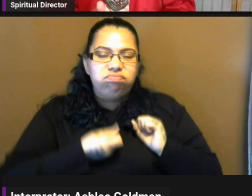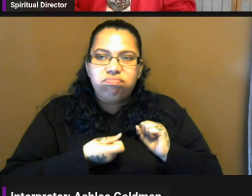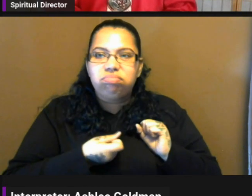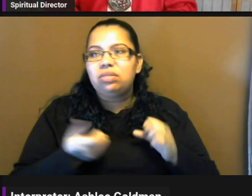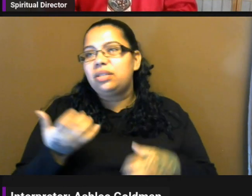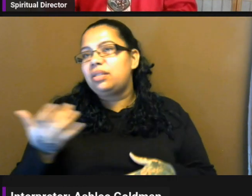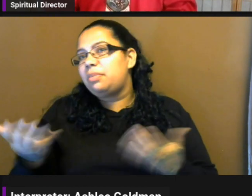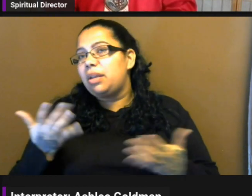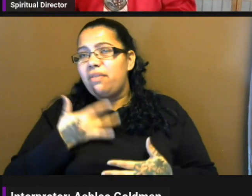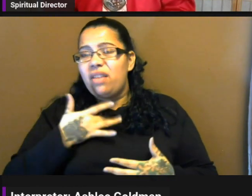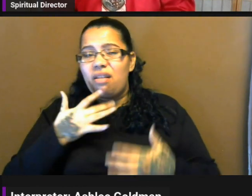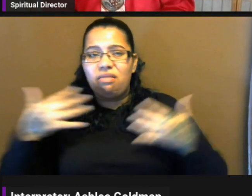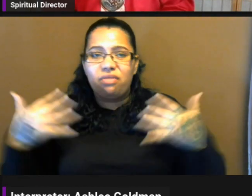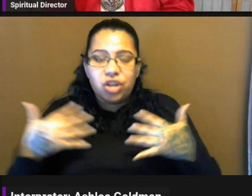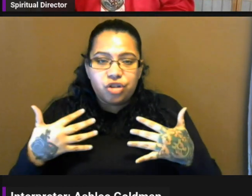it may be fear,